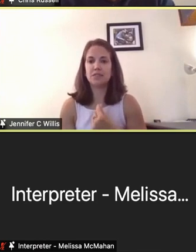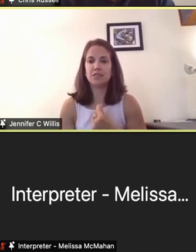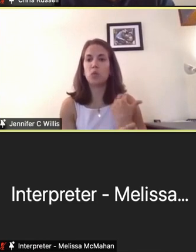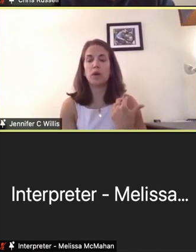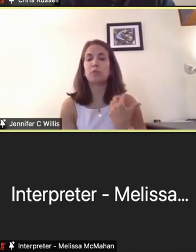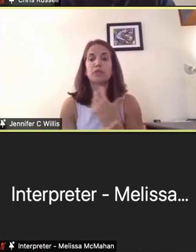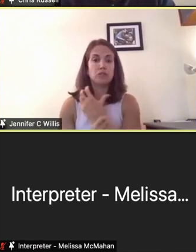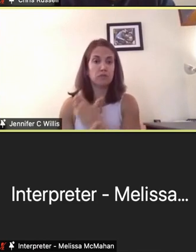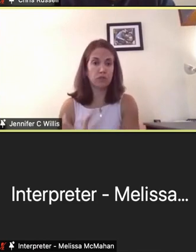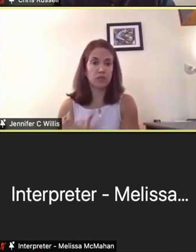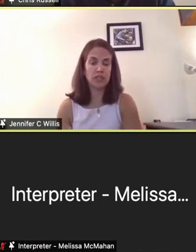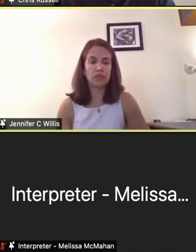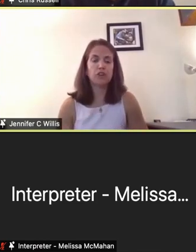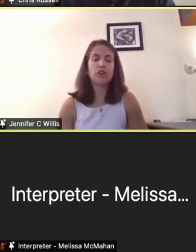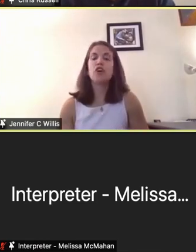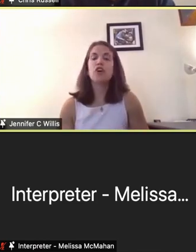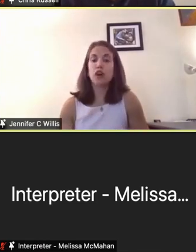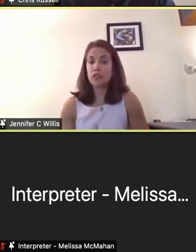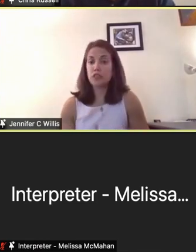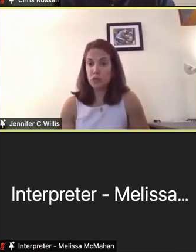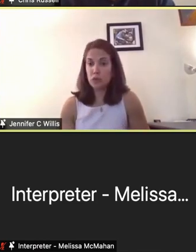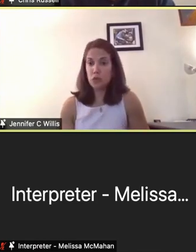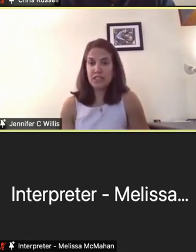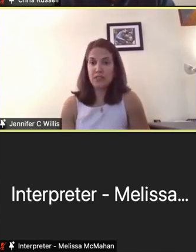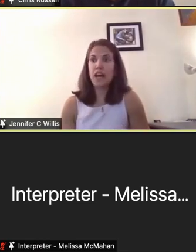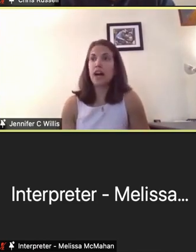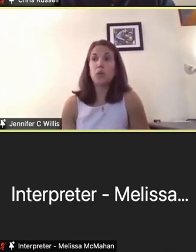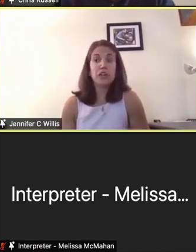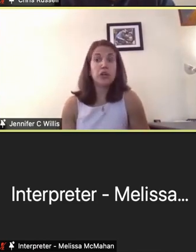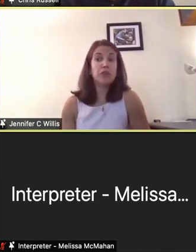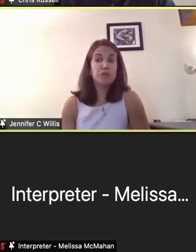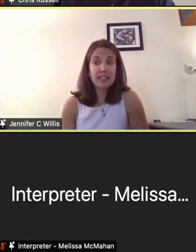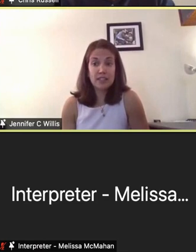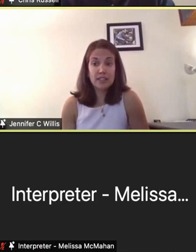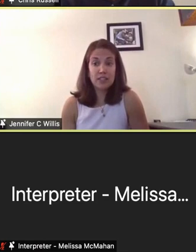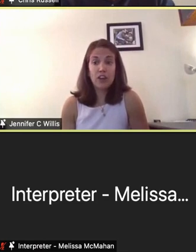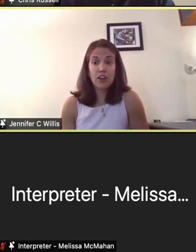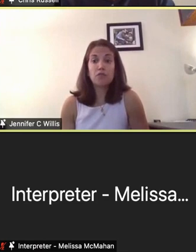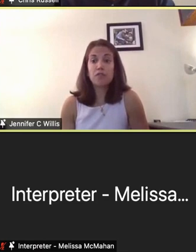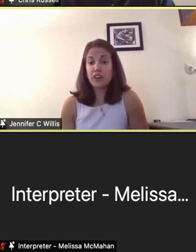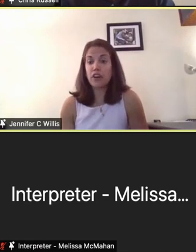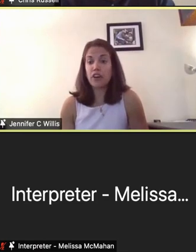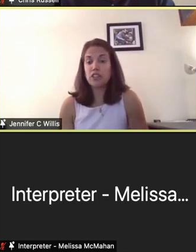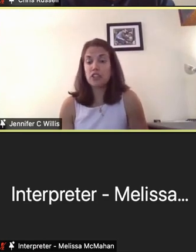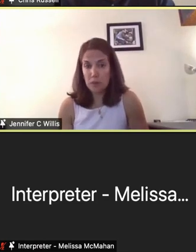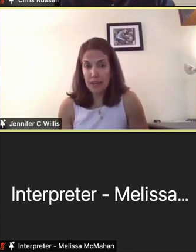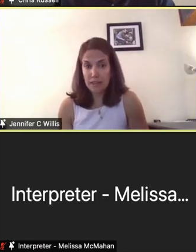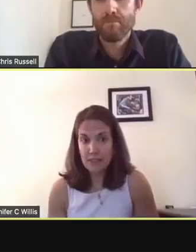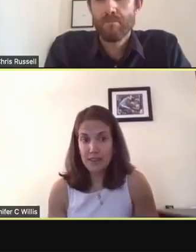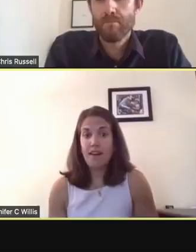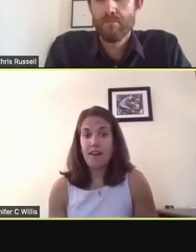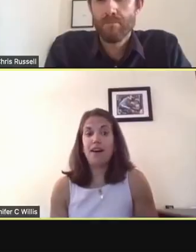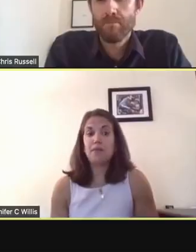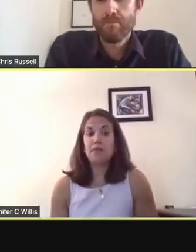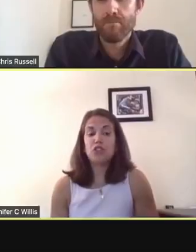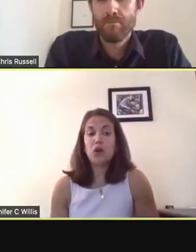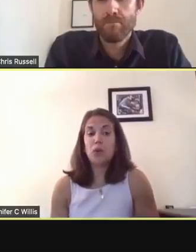of identifying one person versus the other. For our students with CDI, we know that faces are very hard to